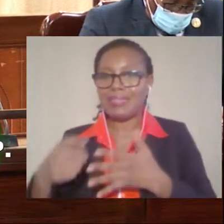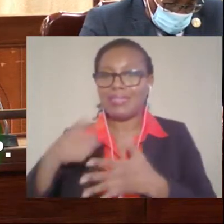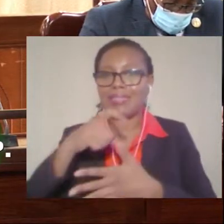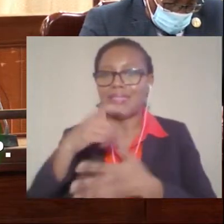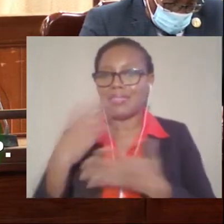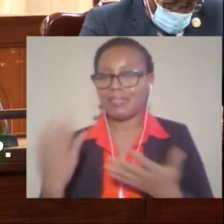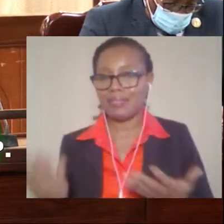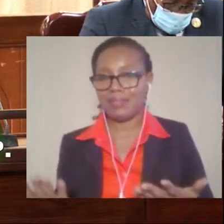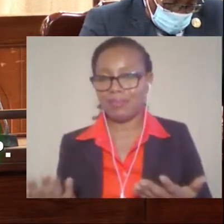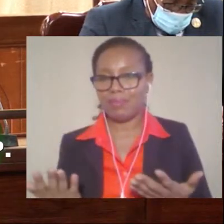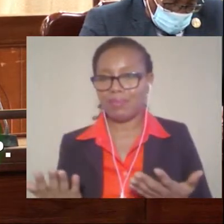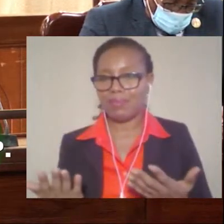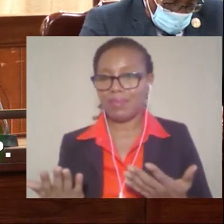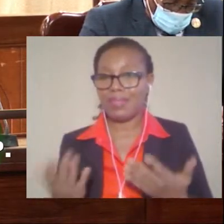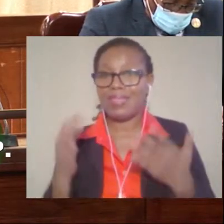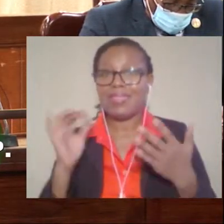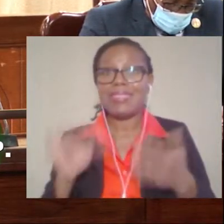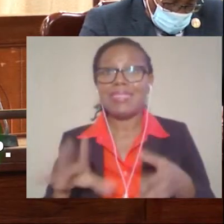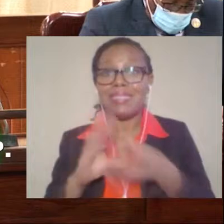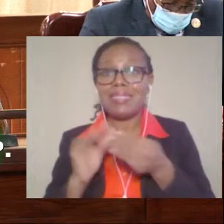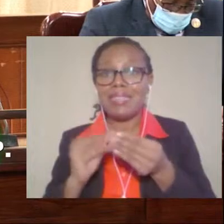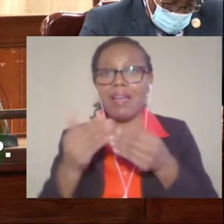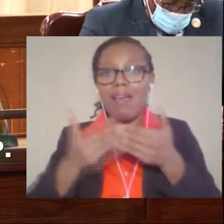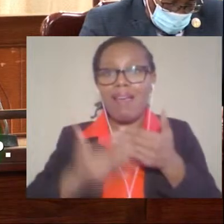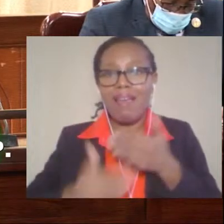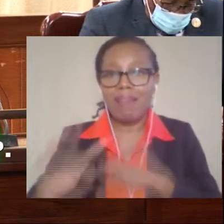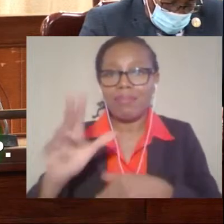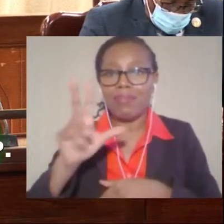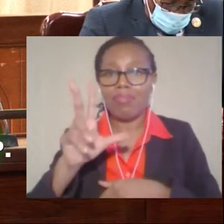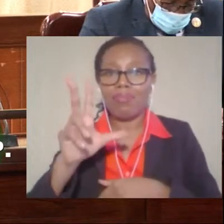after 3 years.